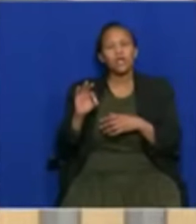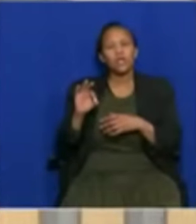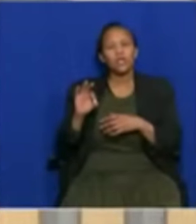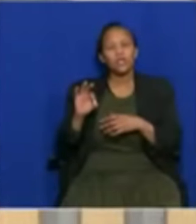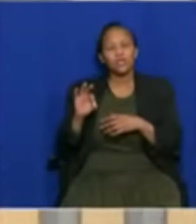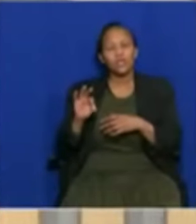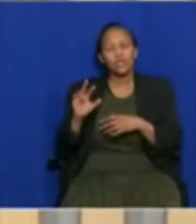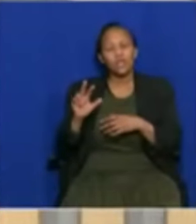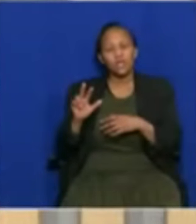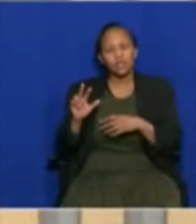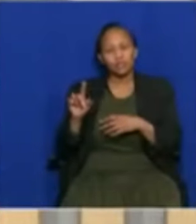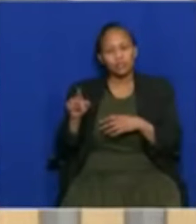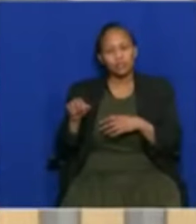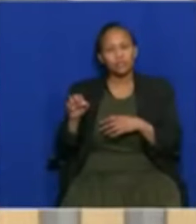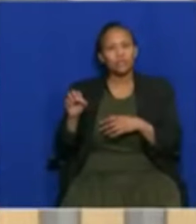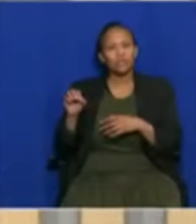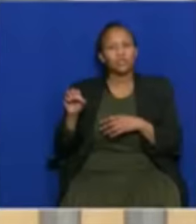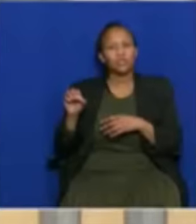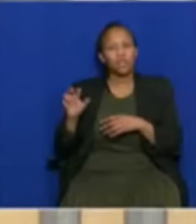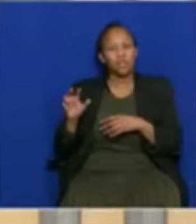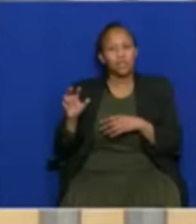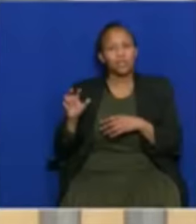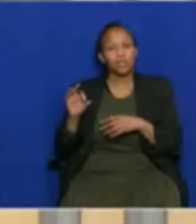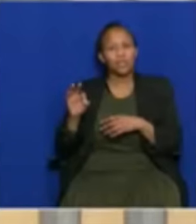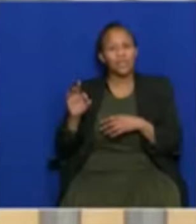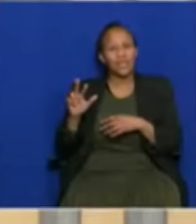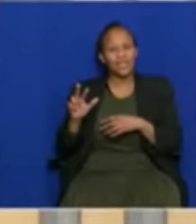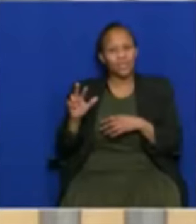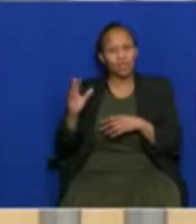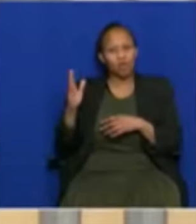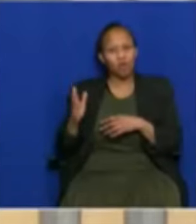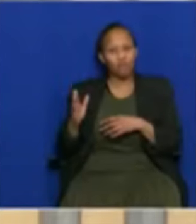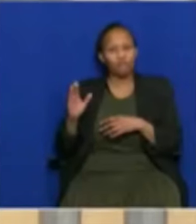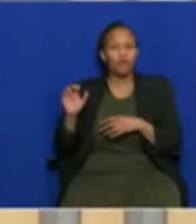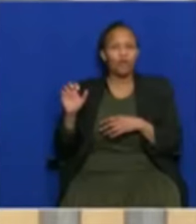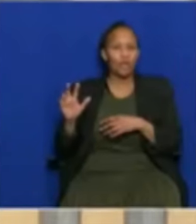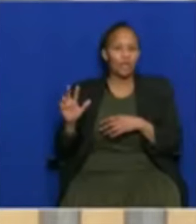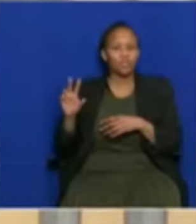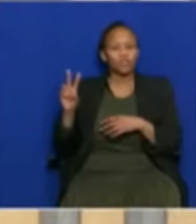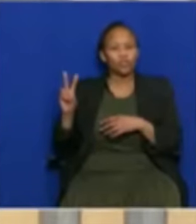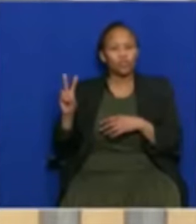Cas 38 of 8, 2002? It's a docket.